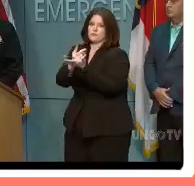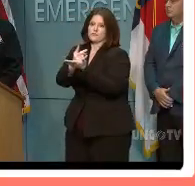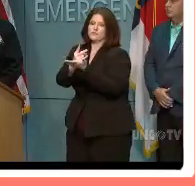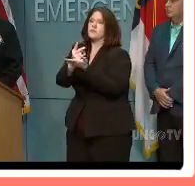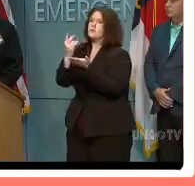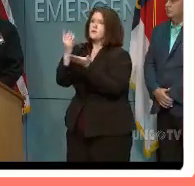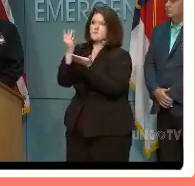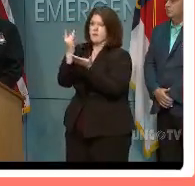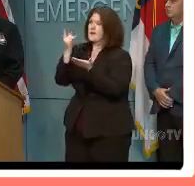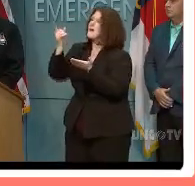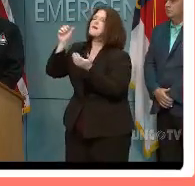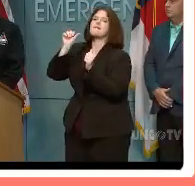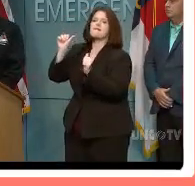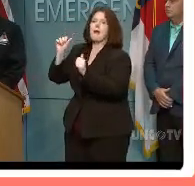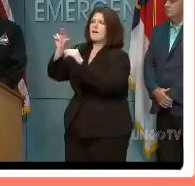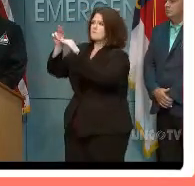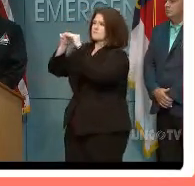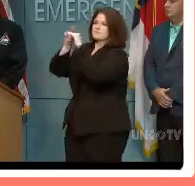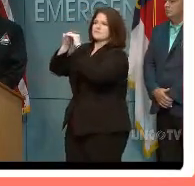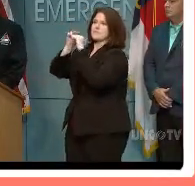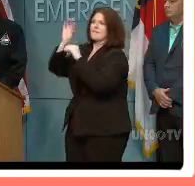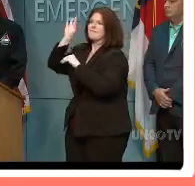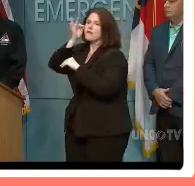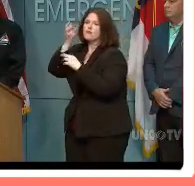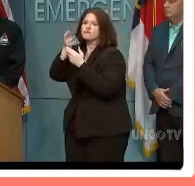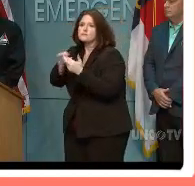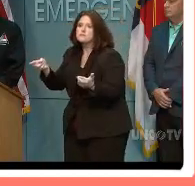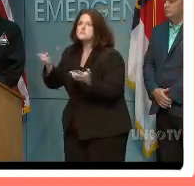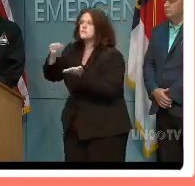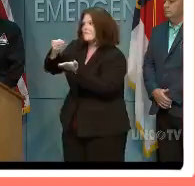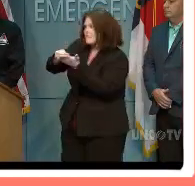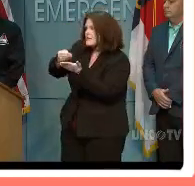and resources can come quickly for North Carolina.